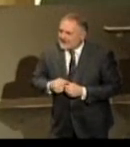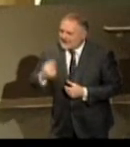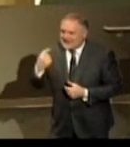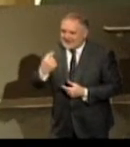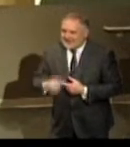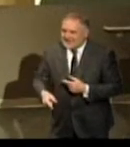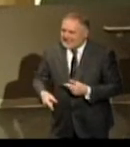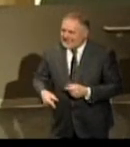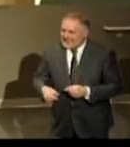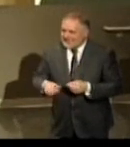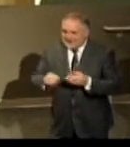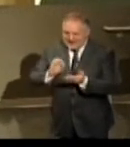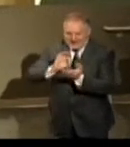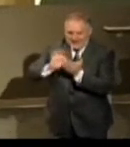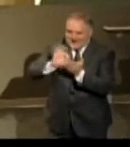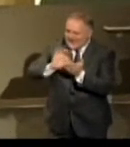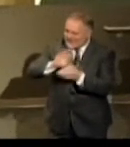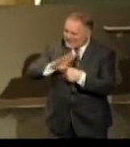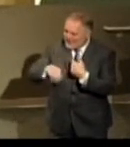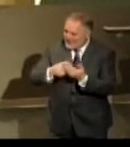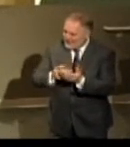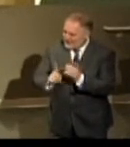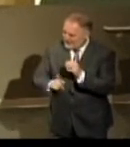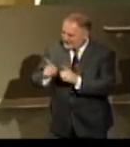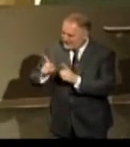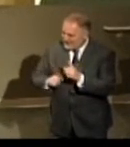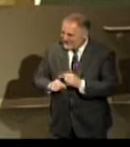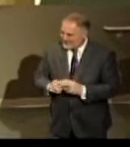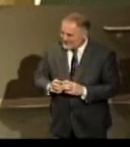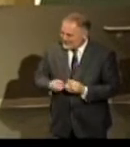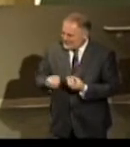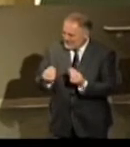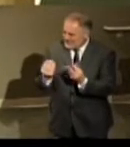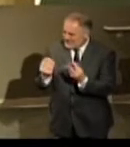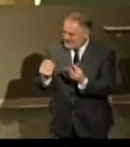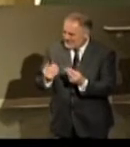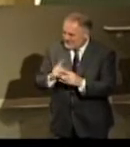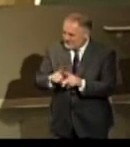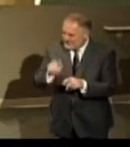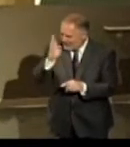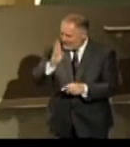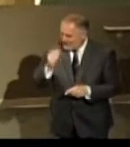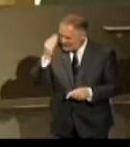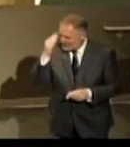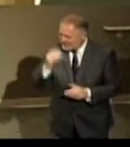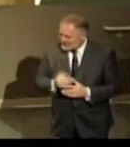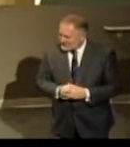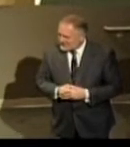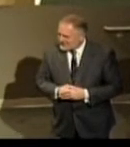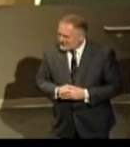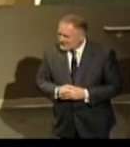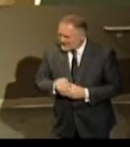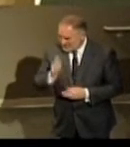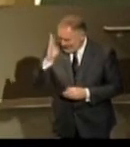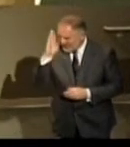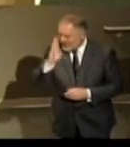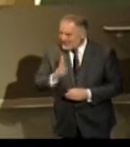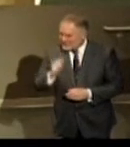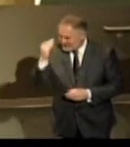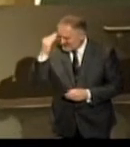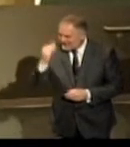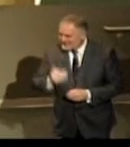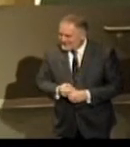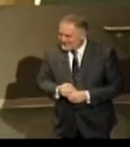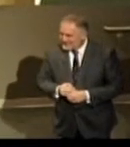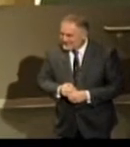give a number to all the stars. It's so massive. But yet God knows them all by name. Now,